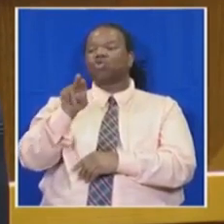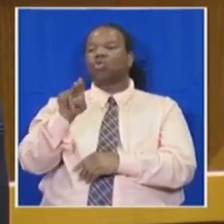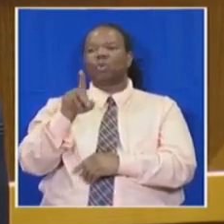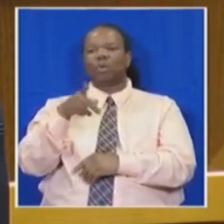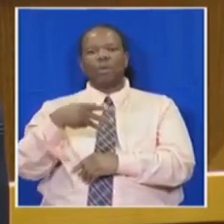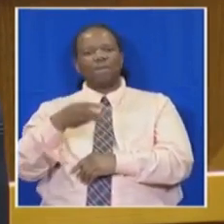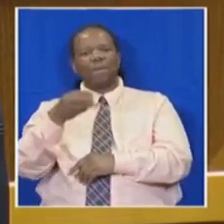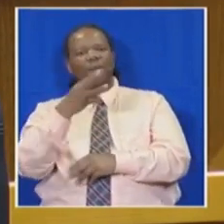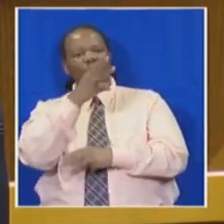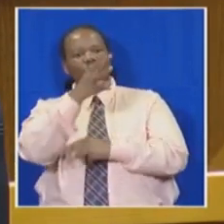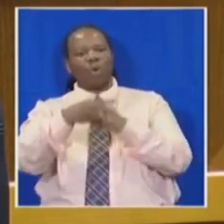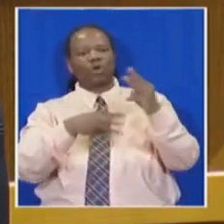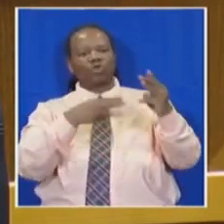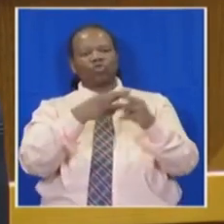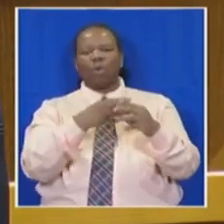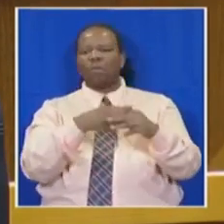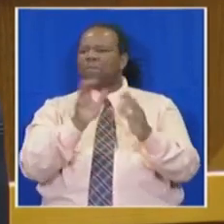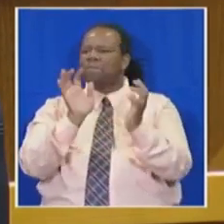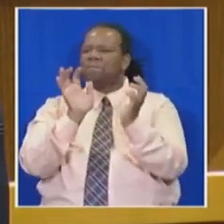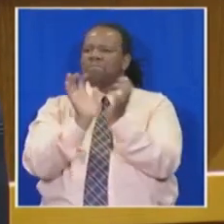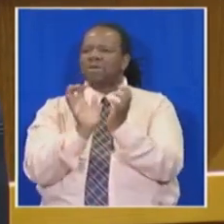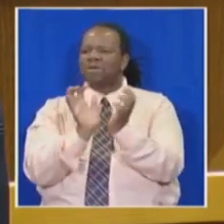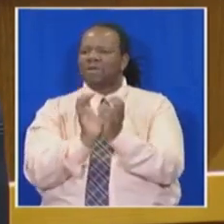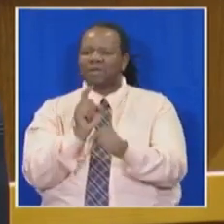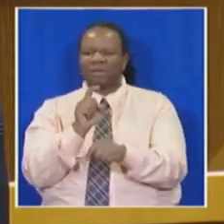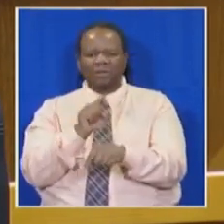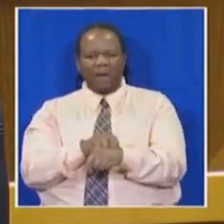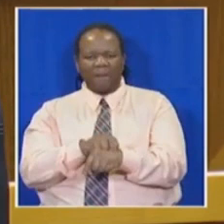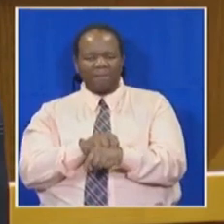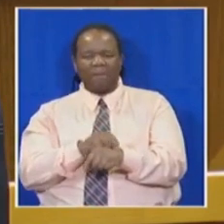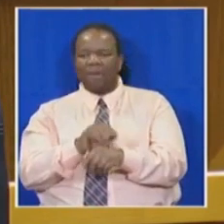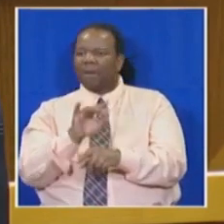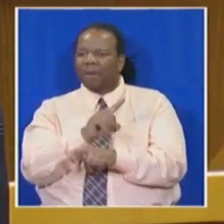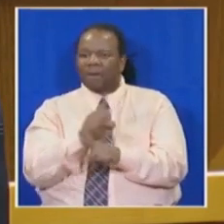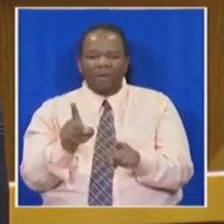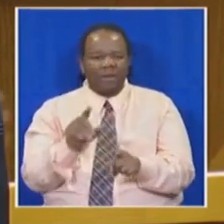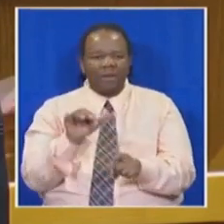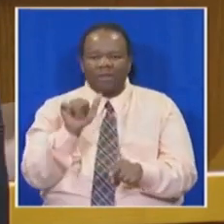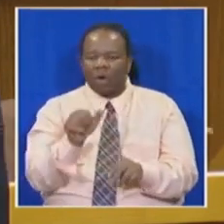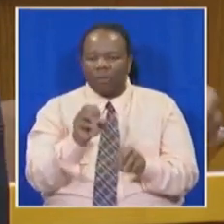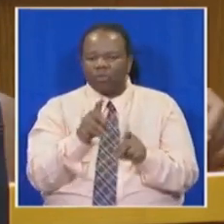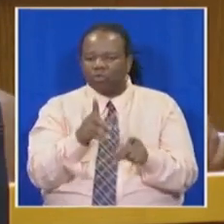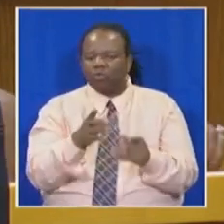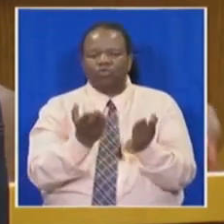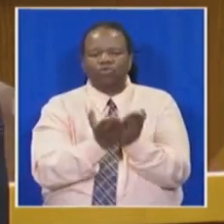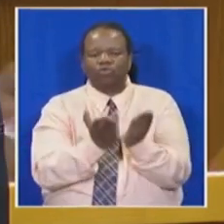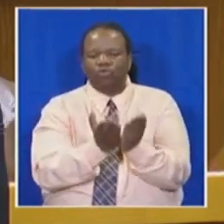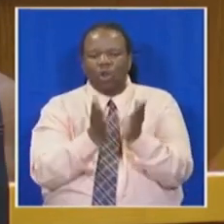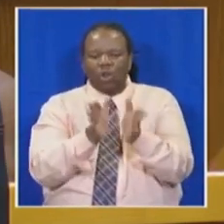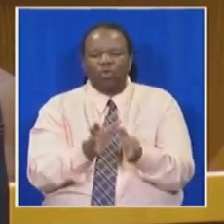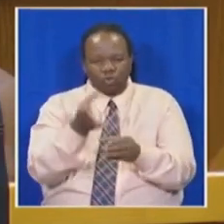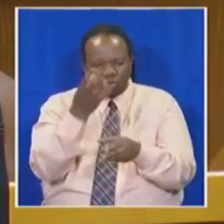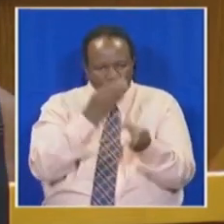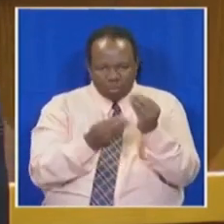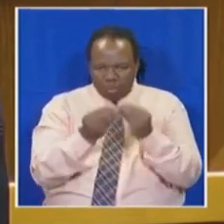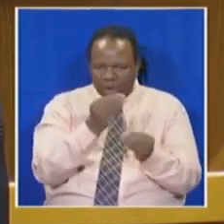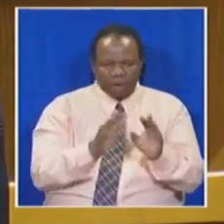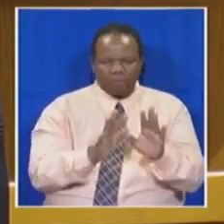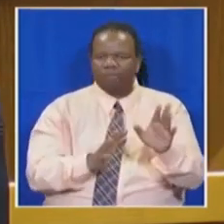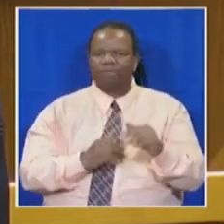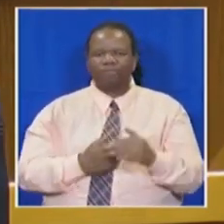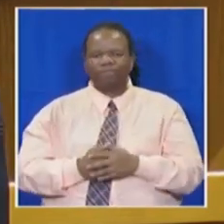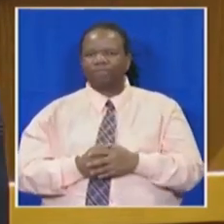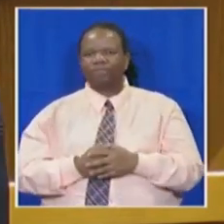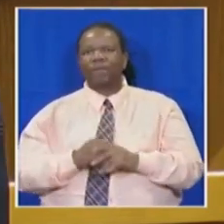and meetings during school hours, denying our children an opportunity to learn. Fortunately, she's not among